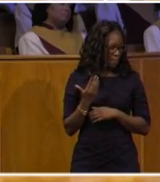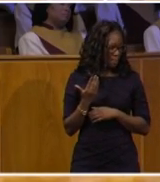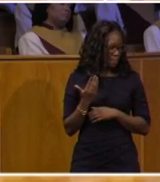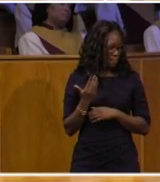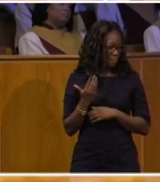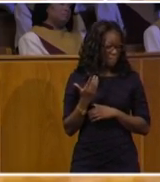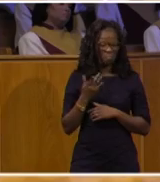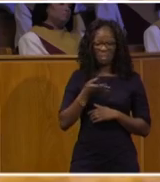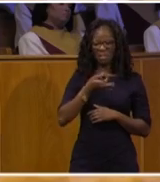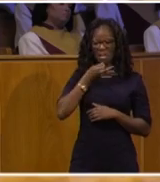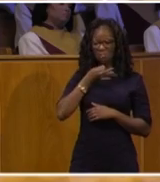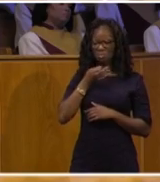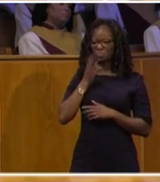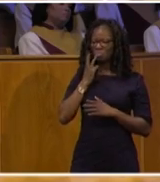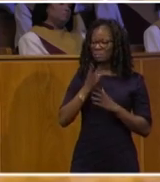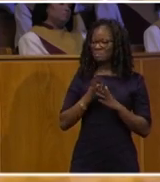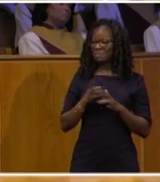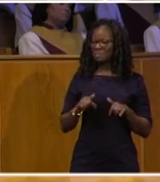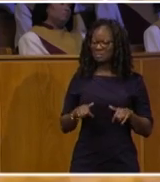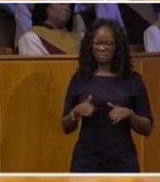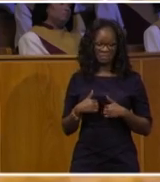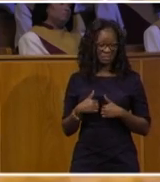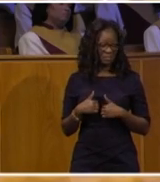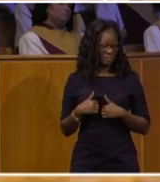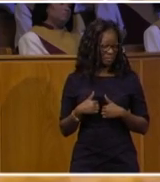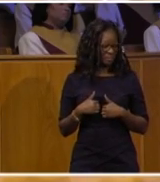as an expert witness,